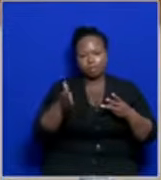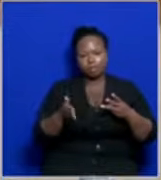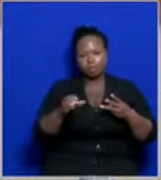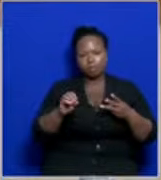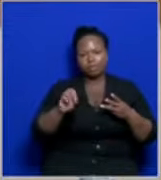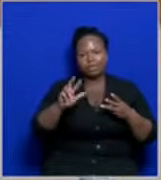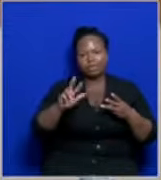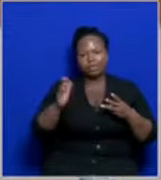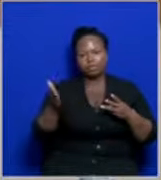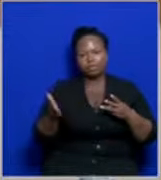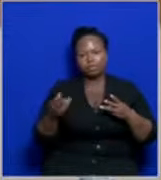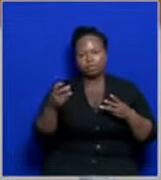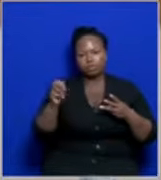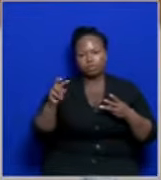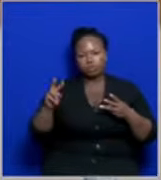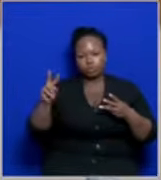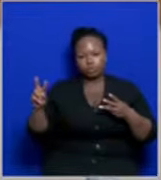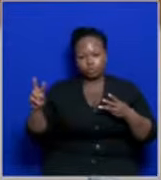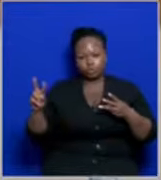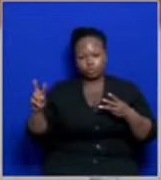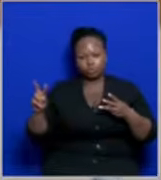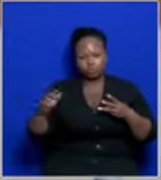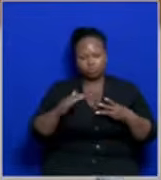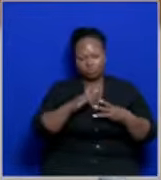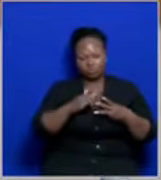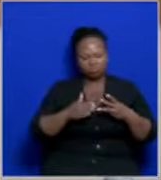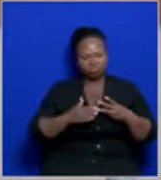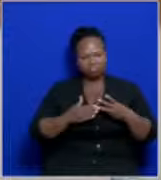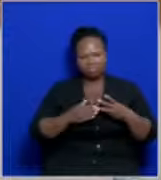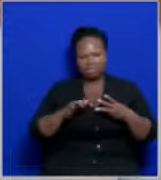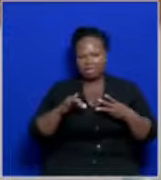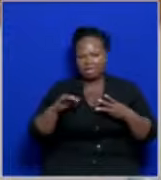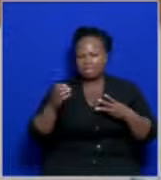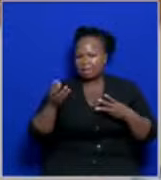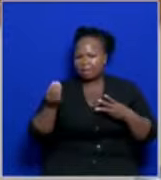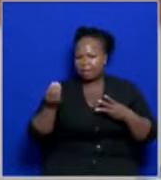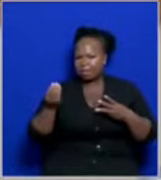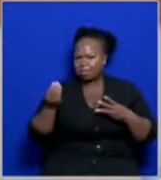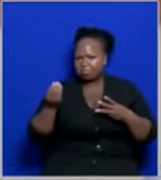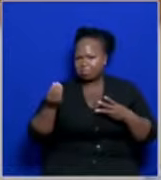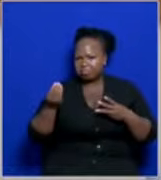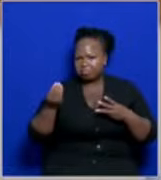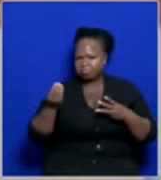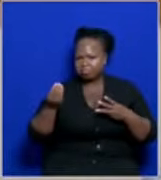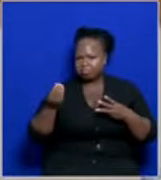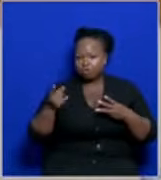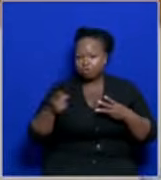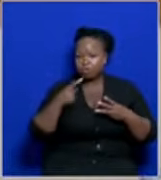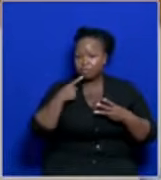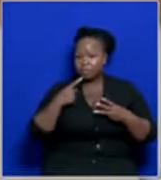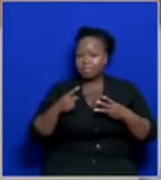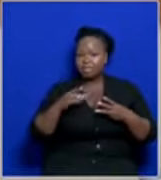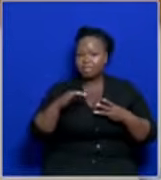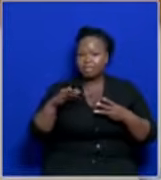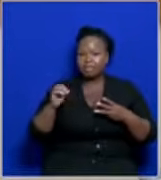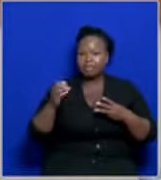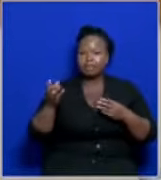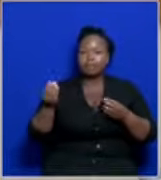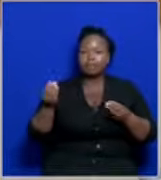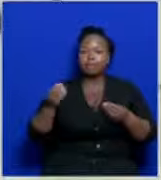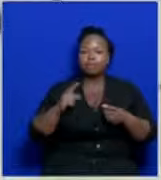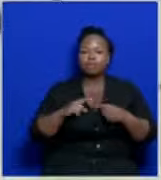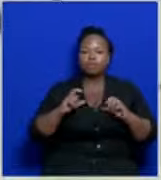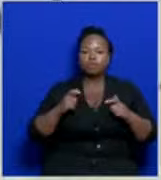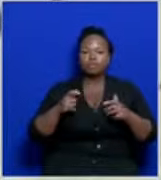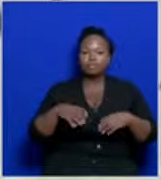129/08/2022. So we do not have the cast number as provided. You say the cast number as provided by Commissioner Spies, you could not